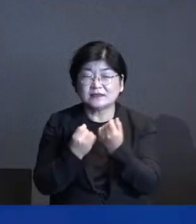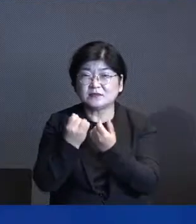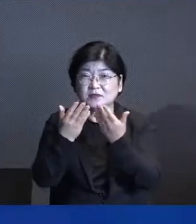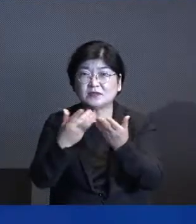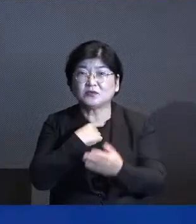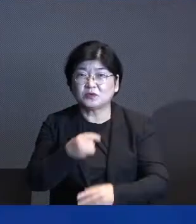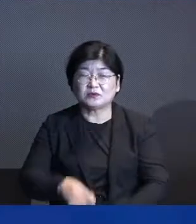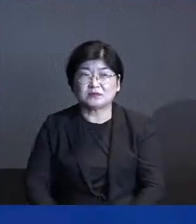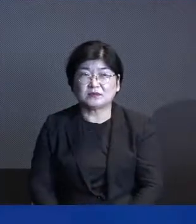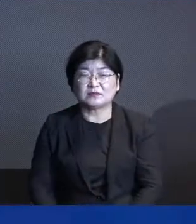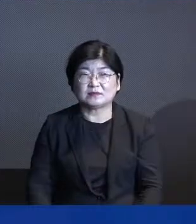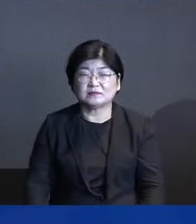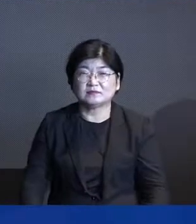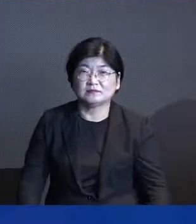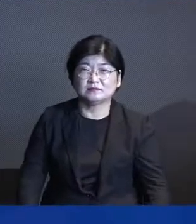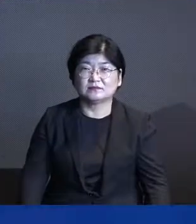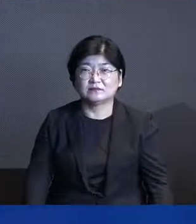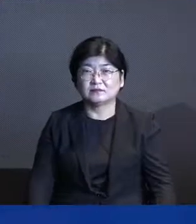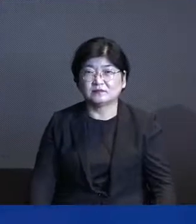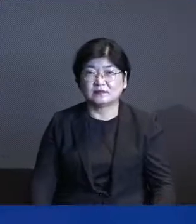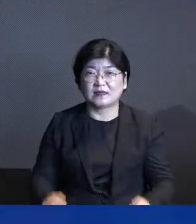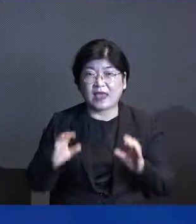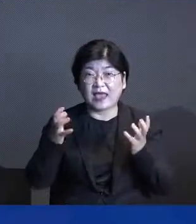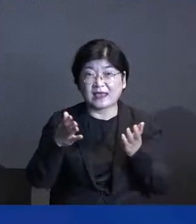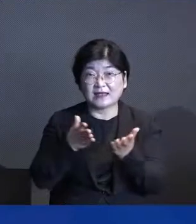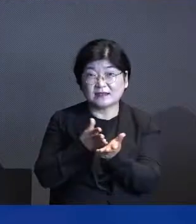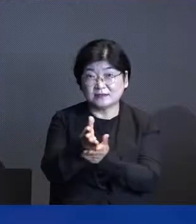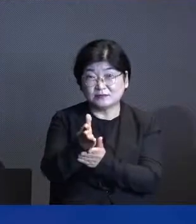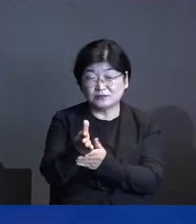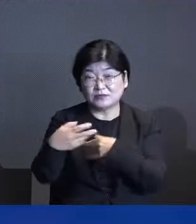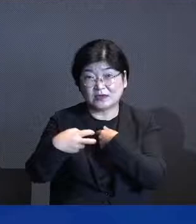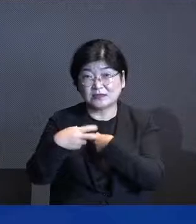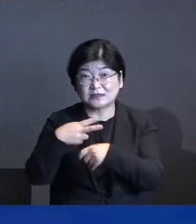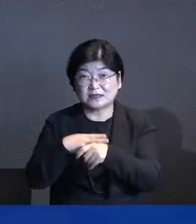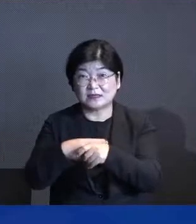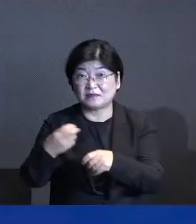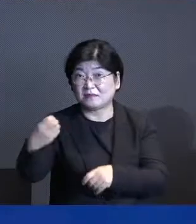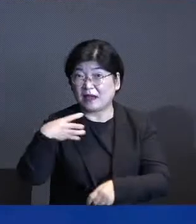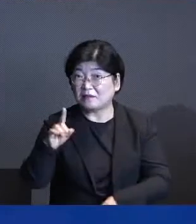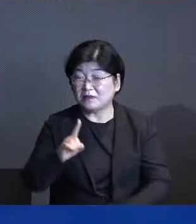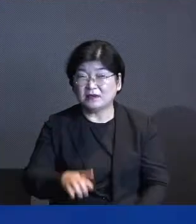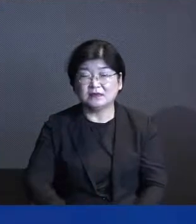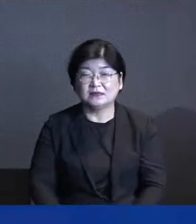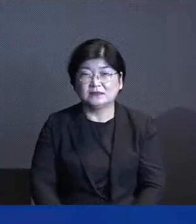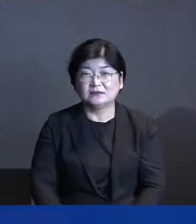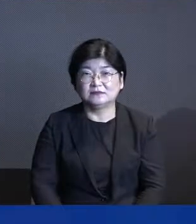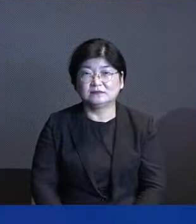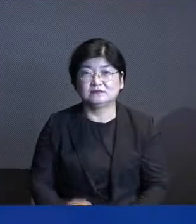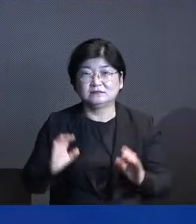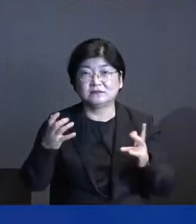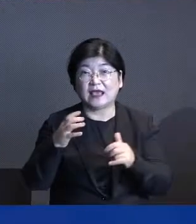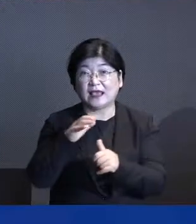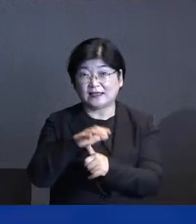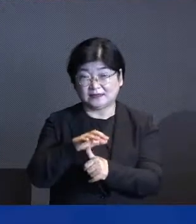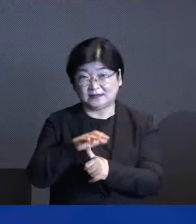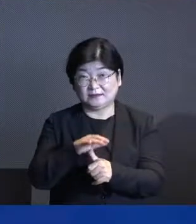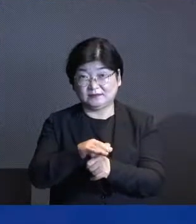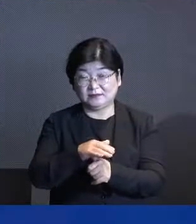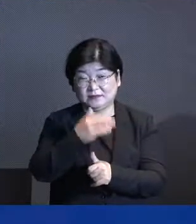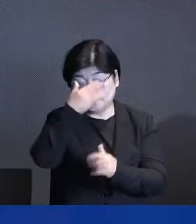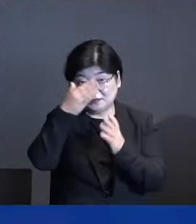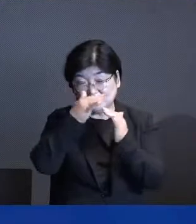Pediatricians always say that children are not smaller versions of young adults, and